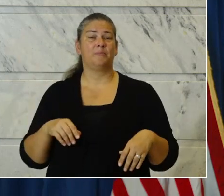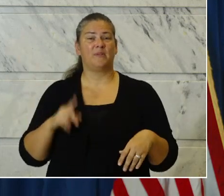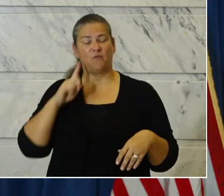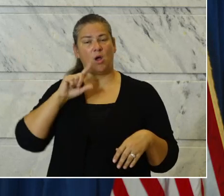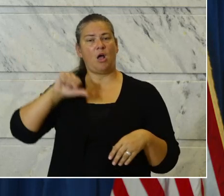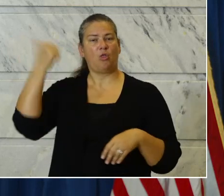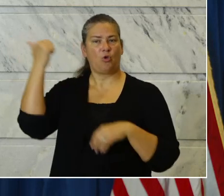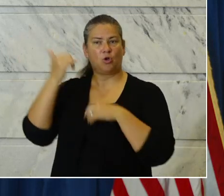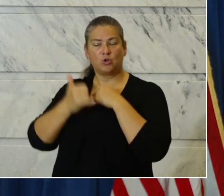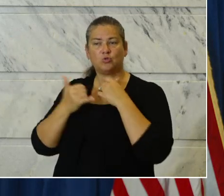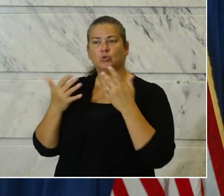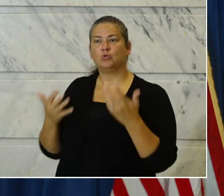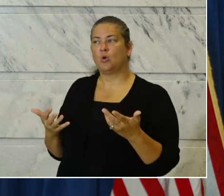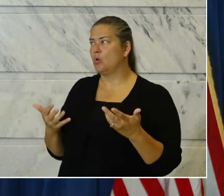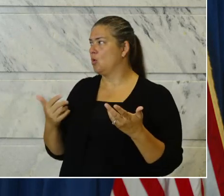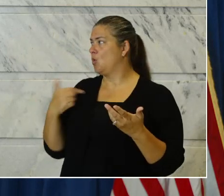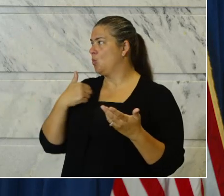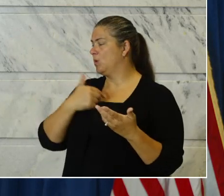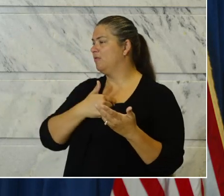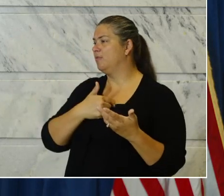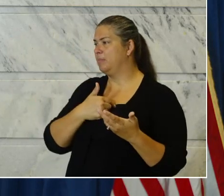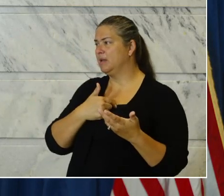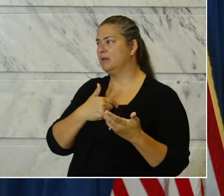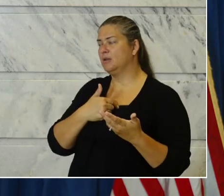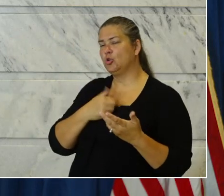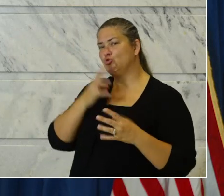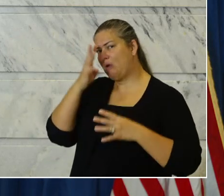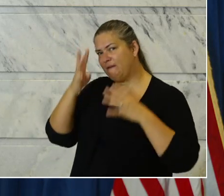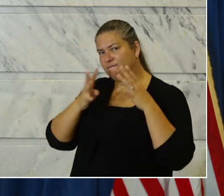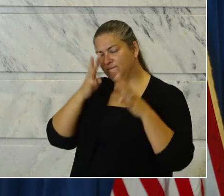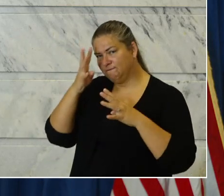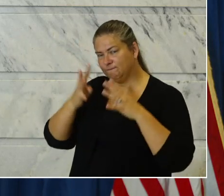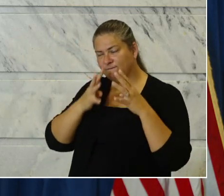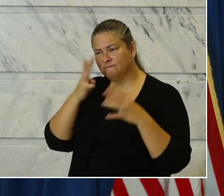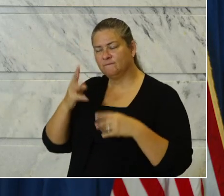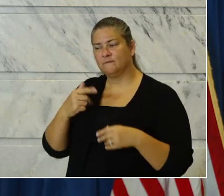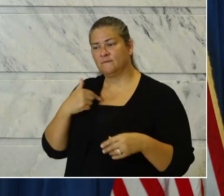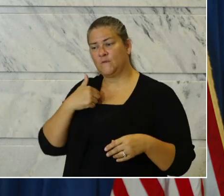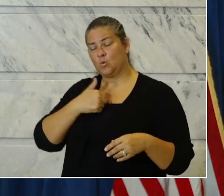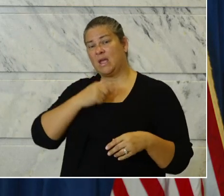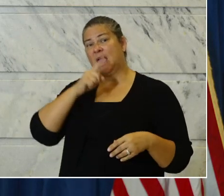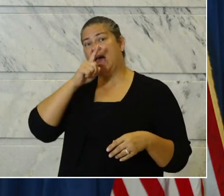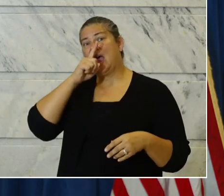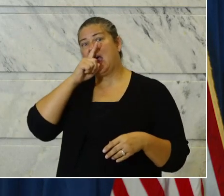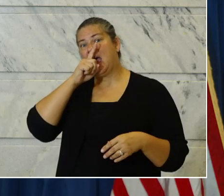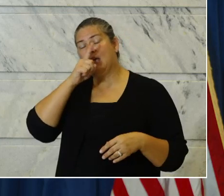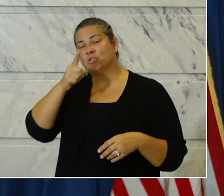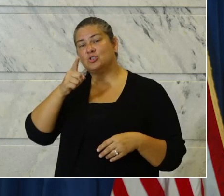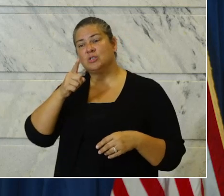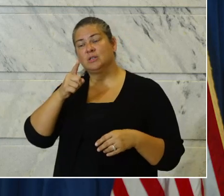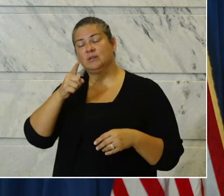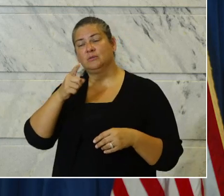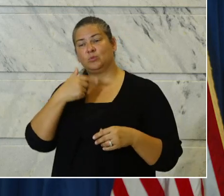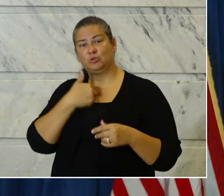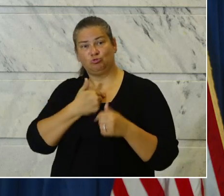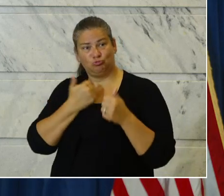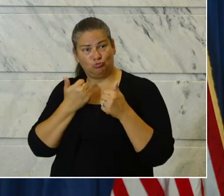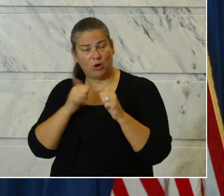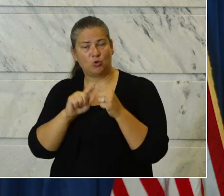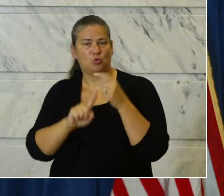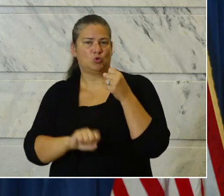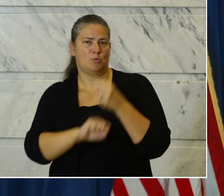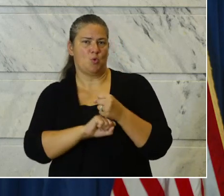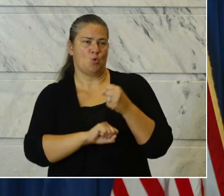country. So we have been creative in how we've done that. We've actually tried as much as we can to support